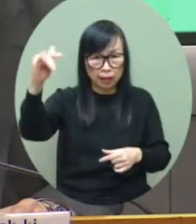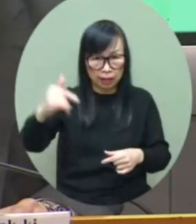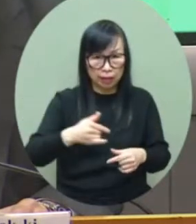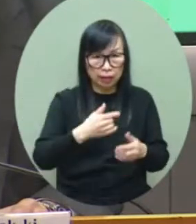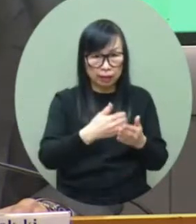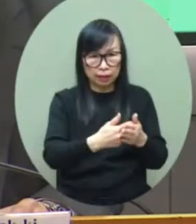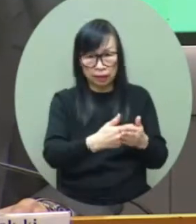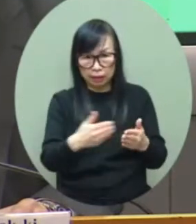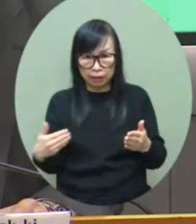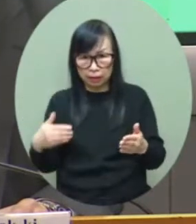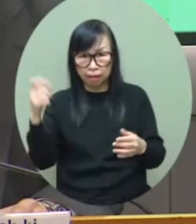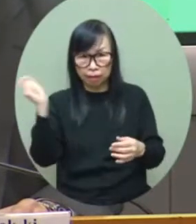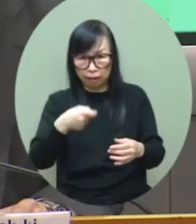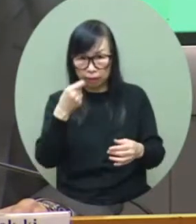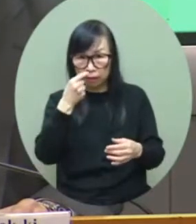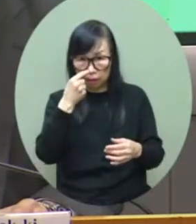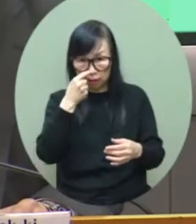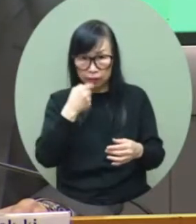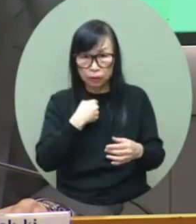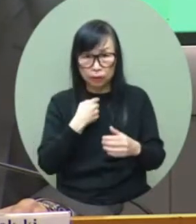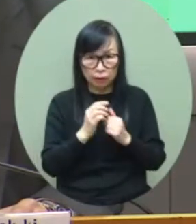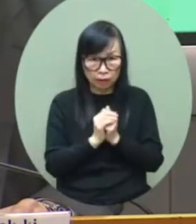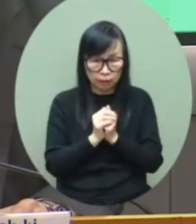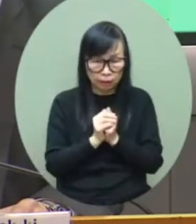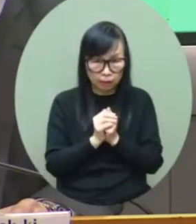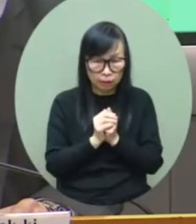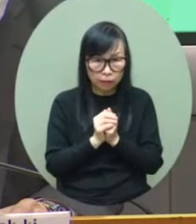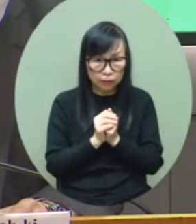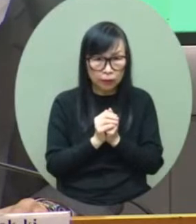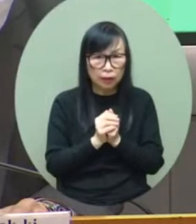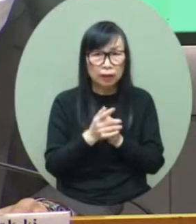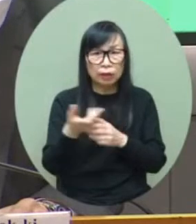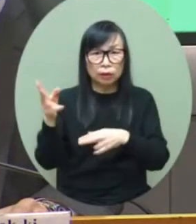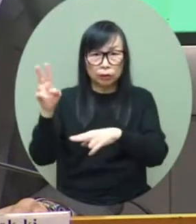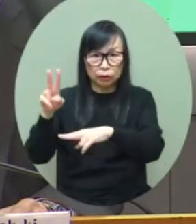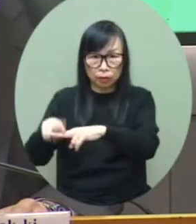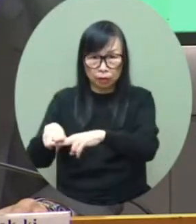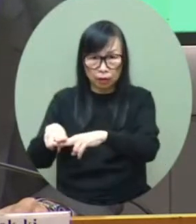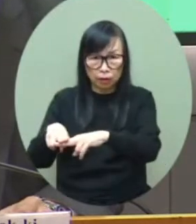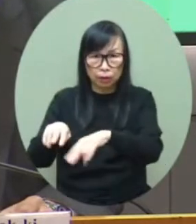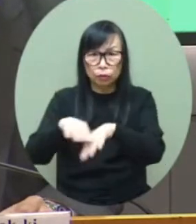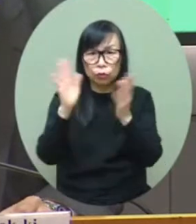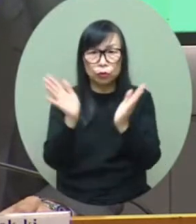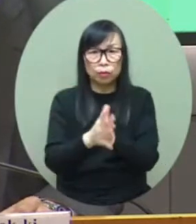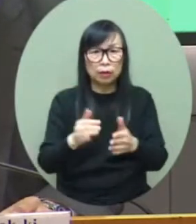For arrivals from overseas and Taiwan,